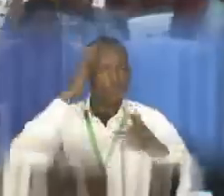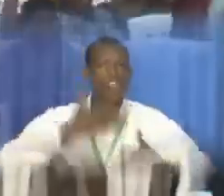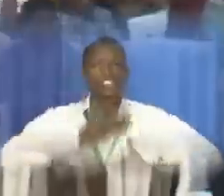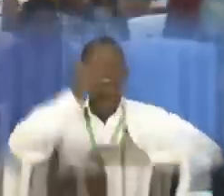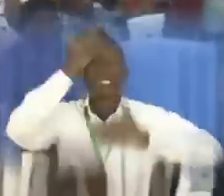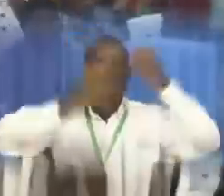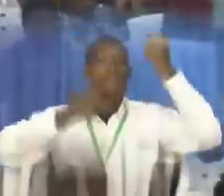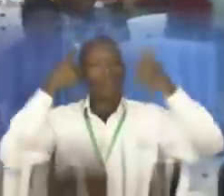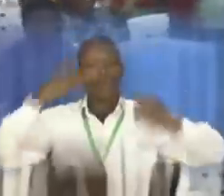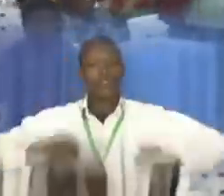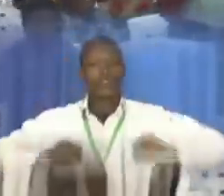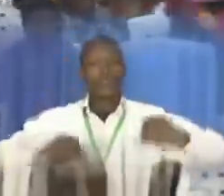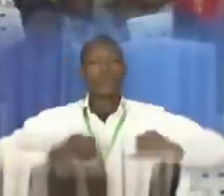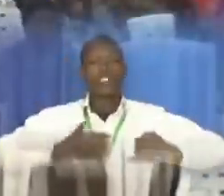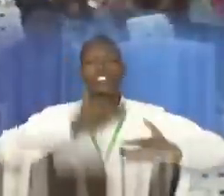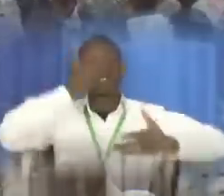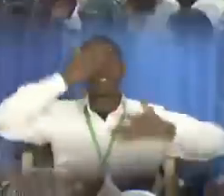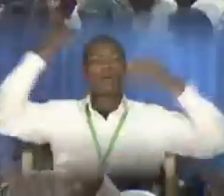hallelujah.